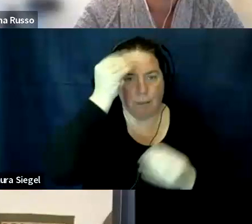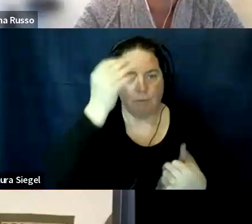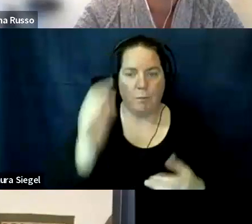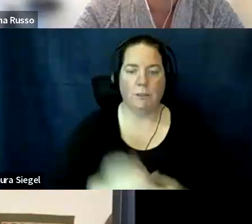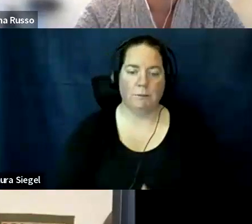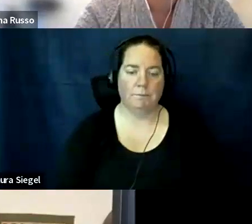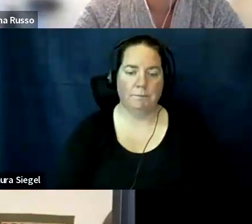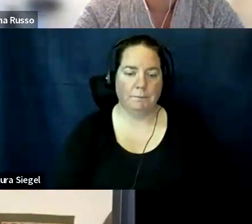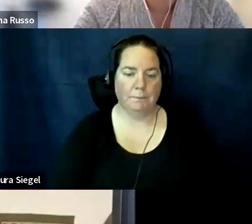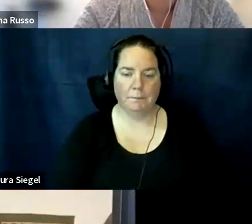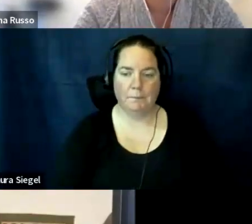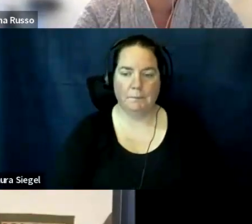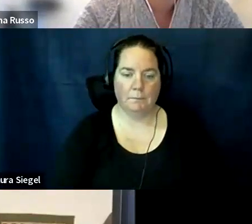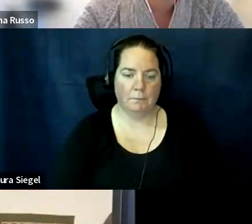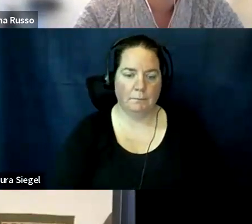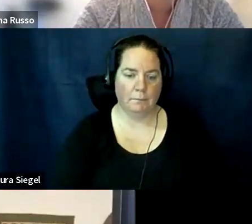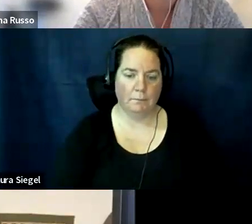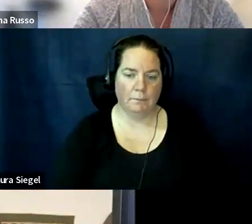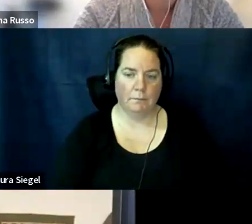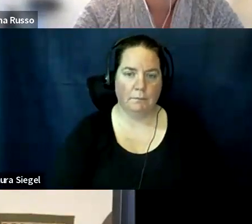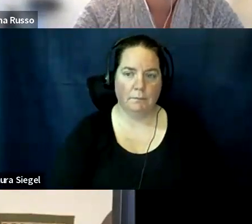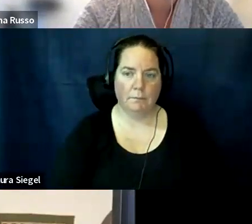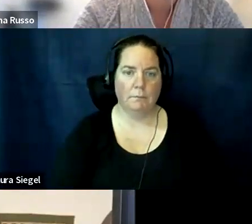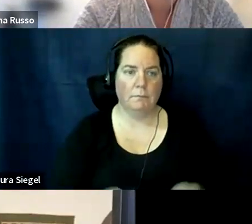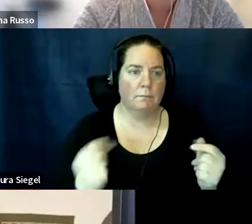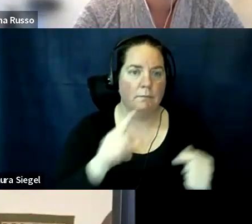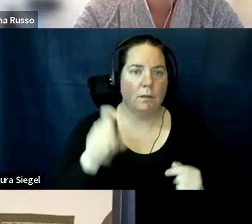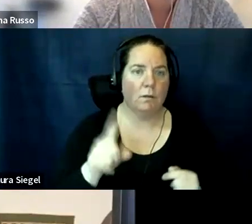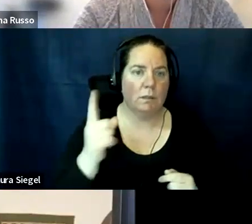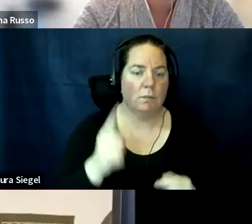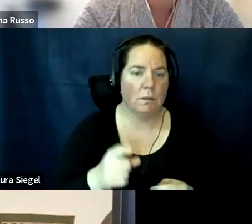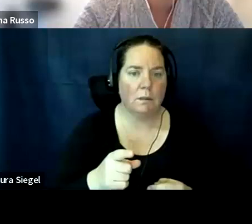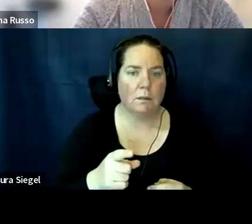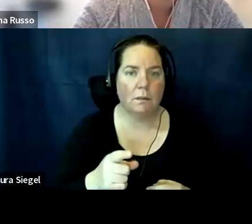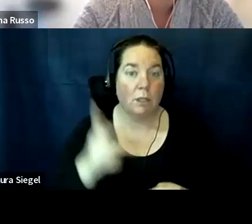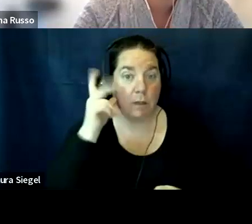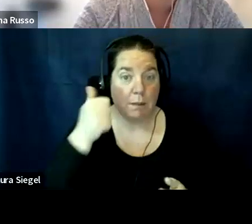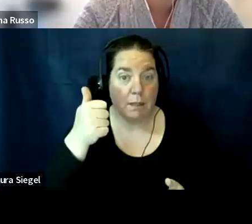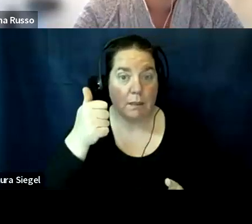Thank you. I have a question. Can you hear me?